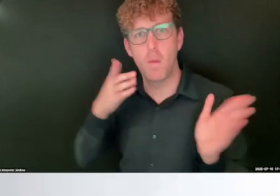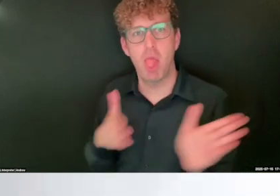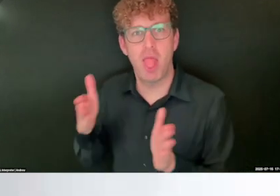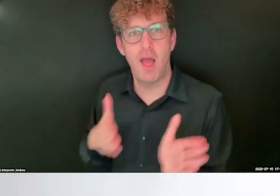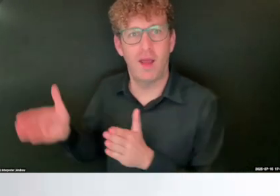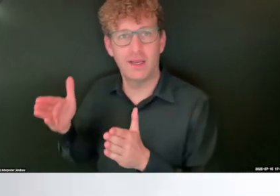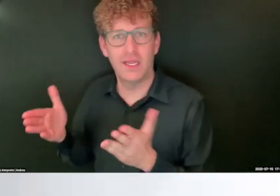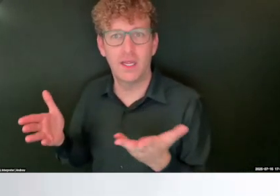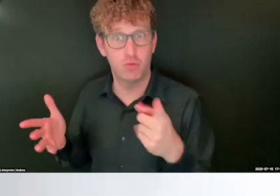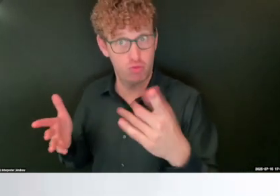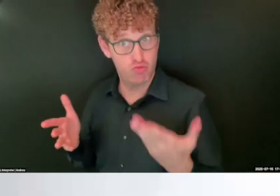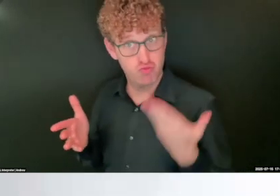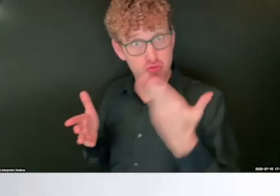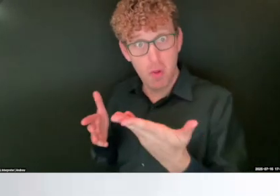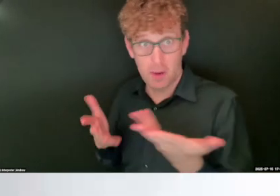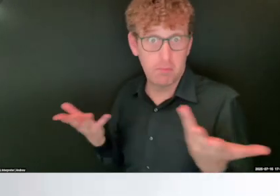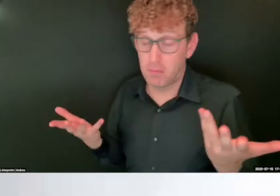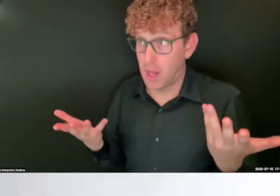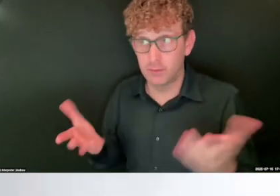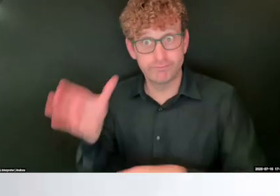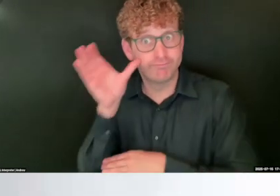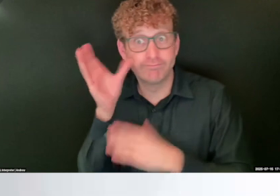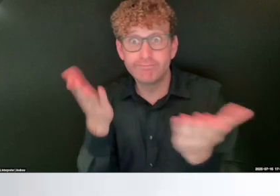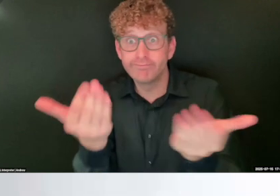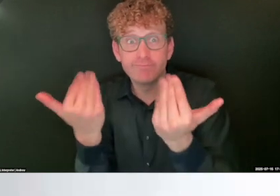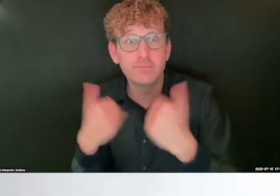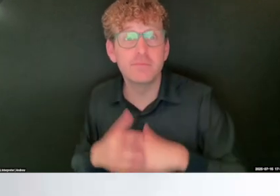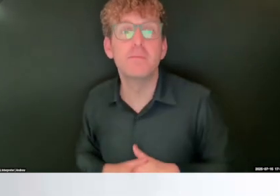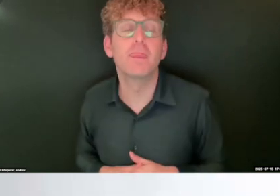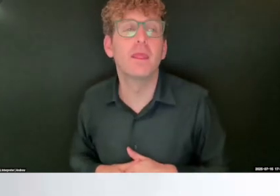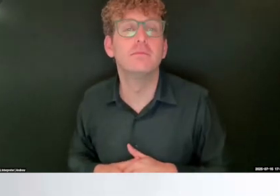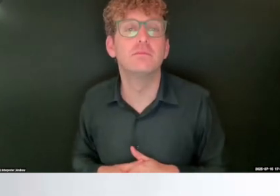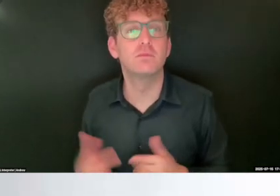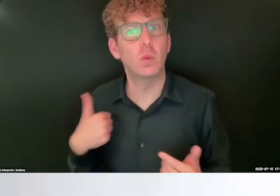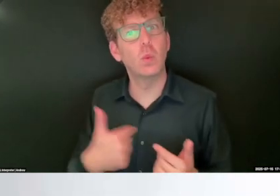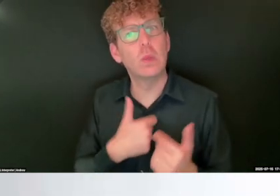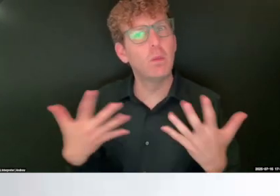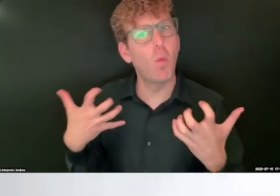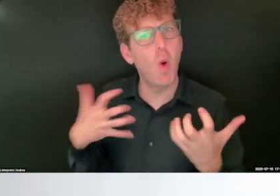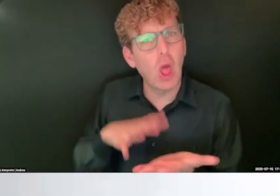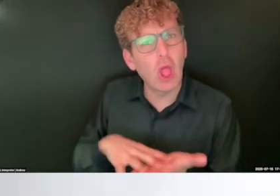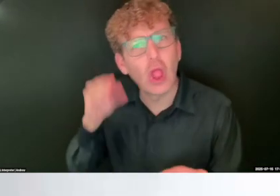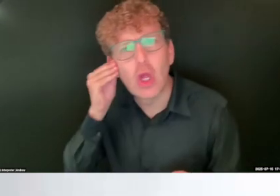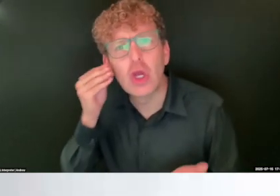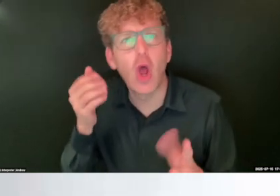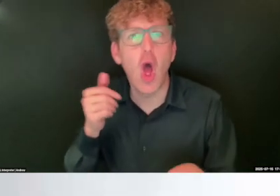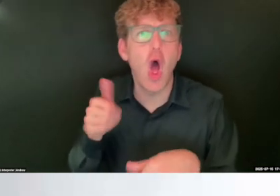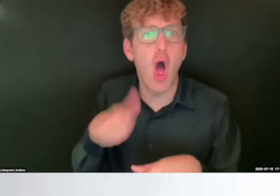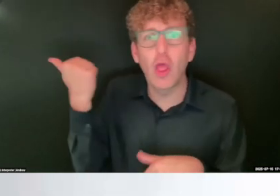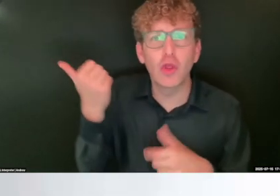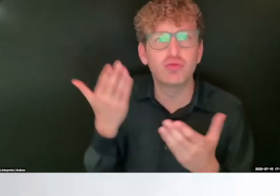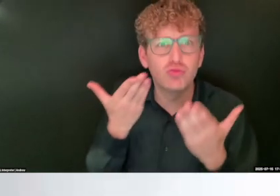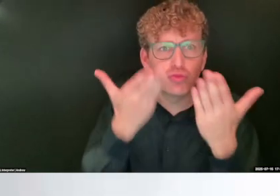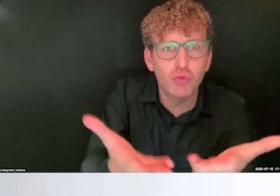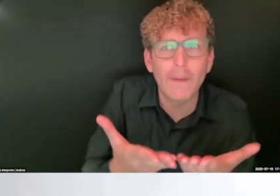Lastly, we'd like to learn if you have other recommendations or discussion topic requests related to funding allocations.